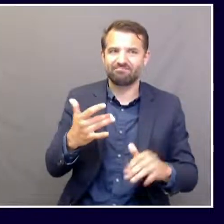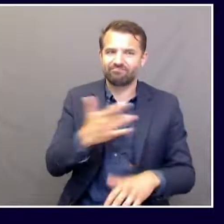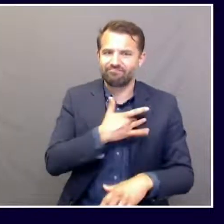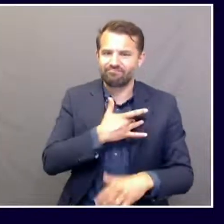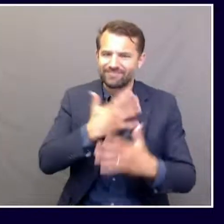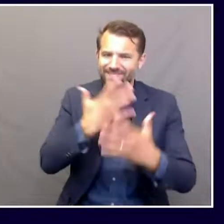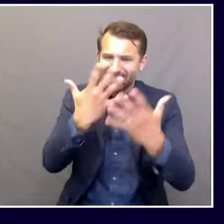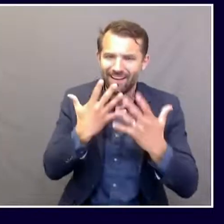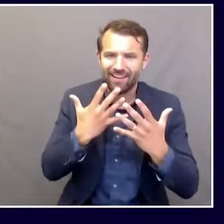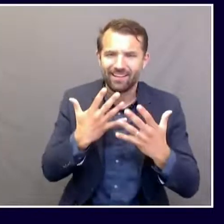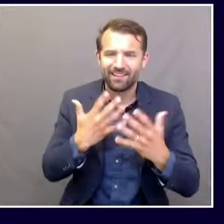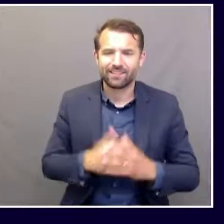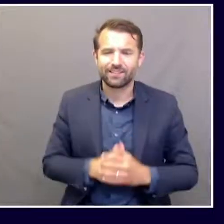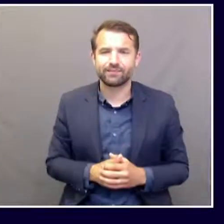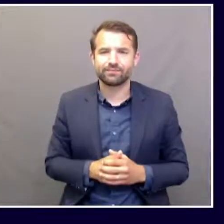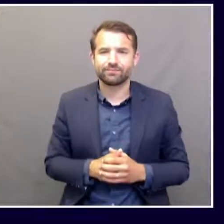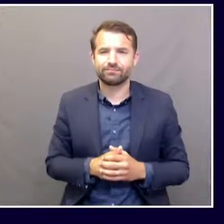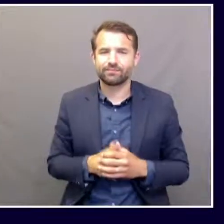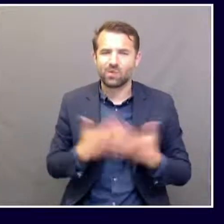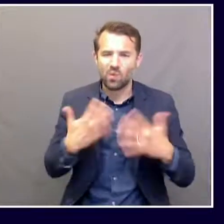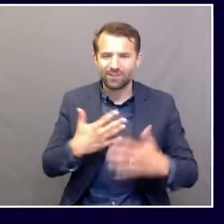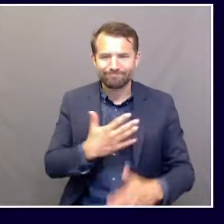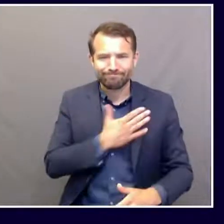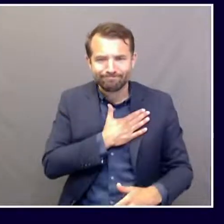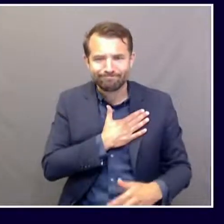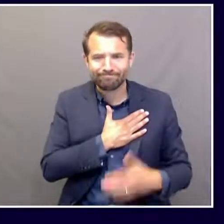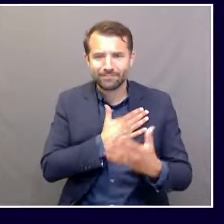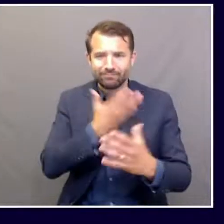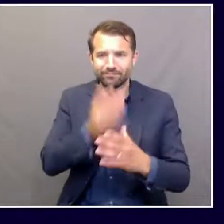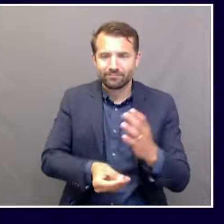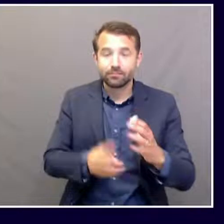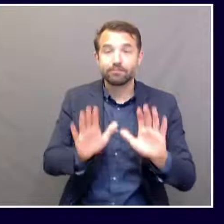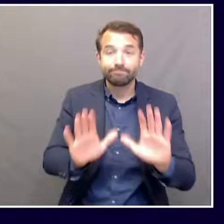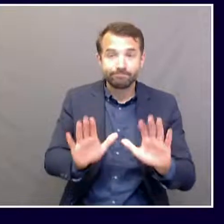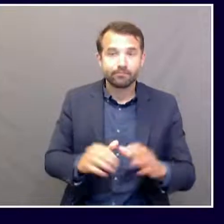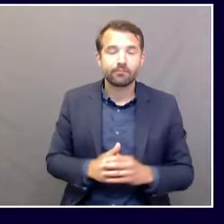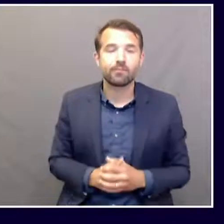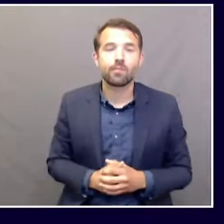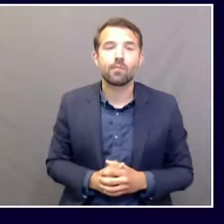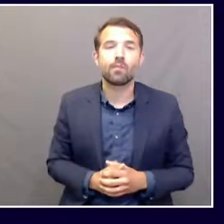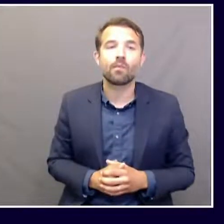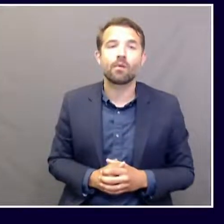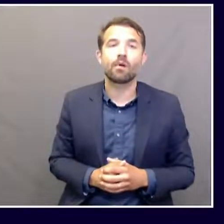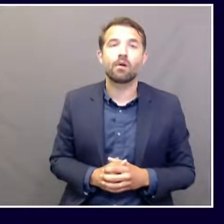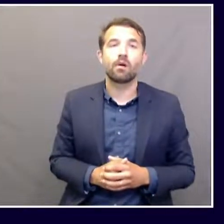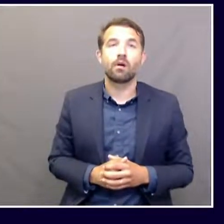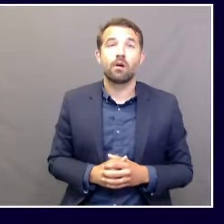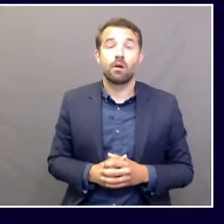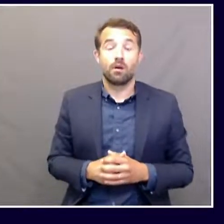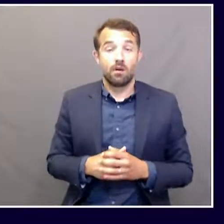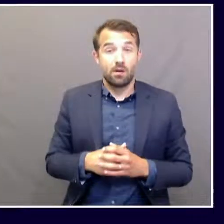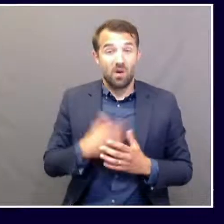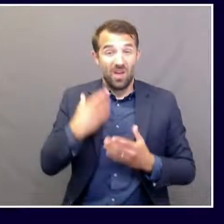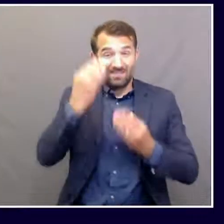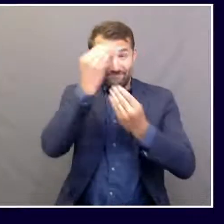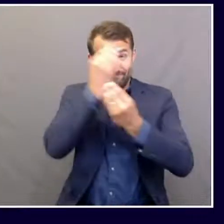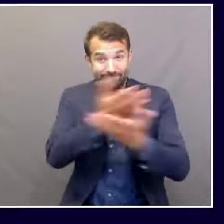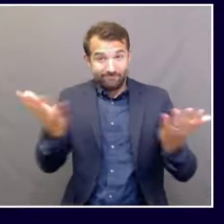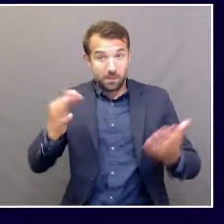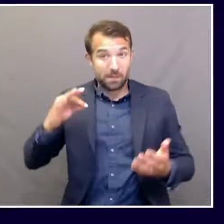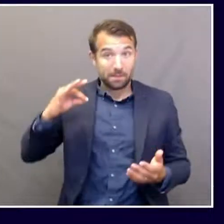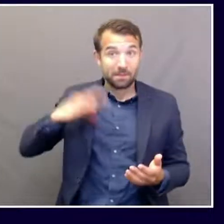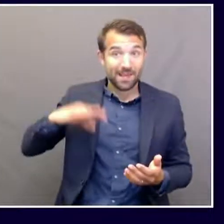here. Thankfully, though, at a population level, and my message to Maine people is that overall,